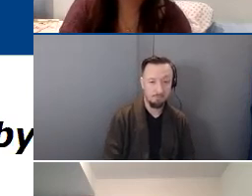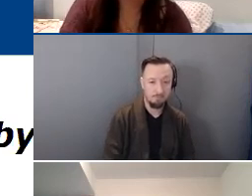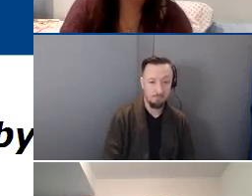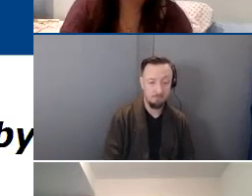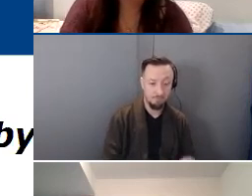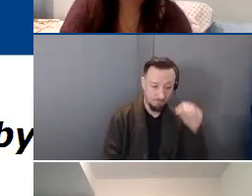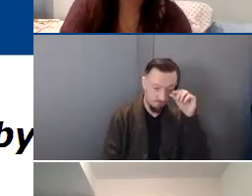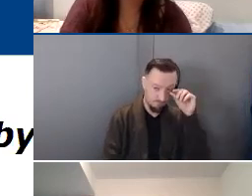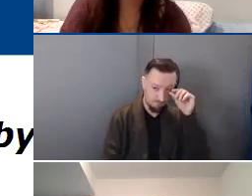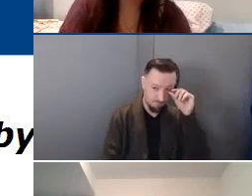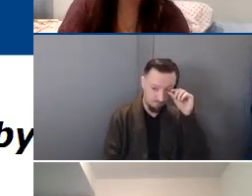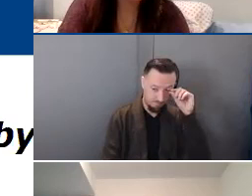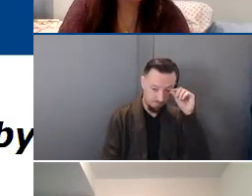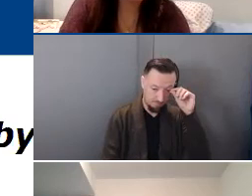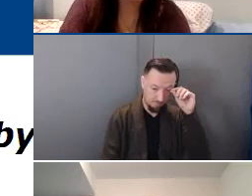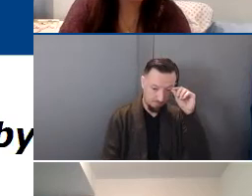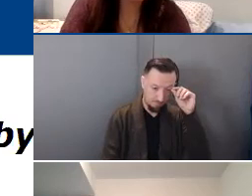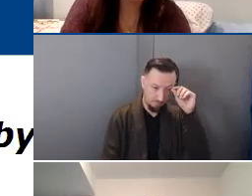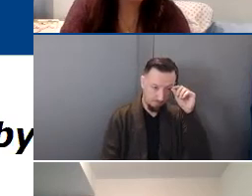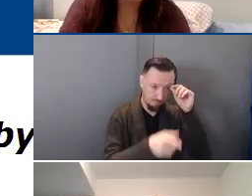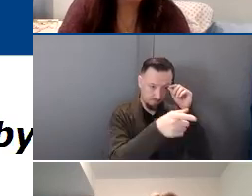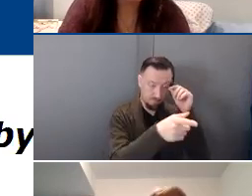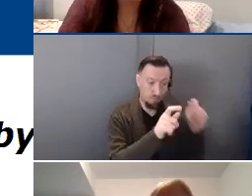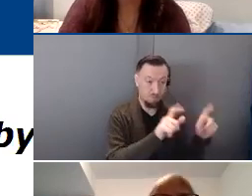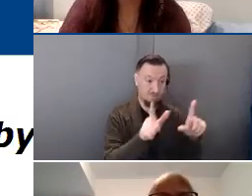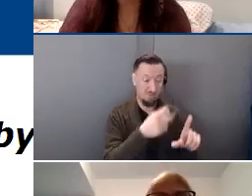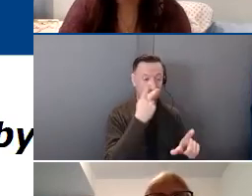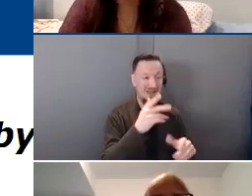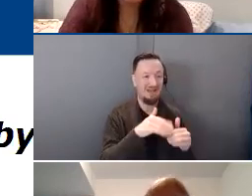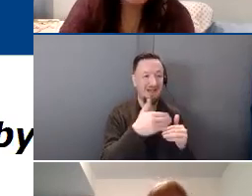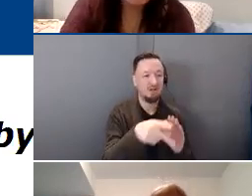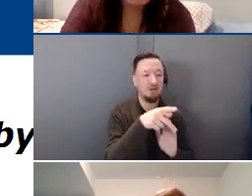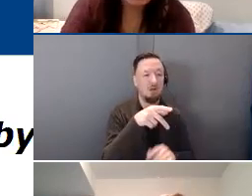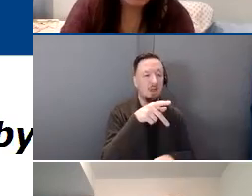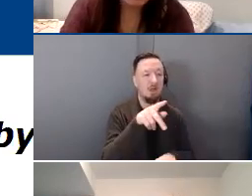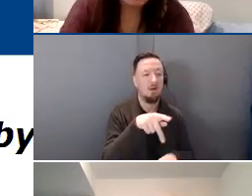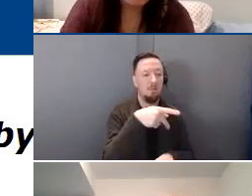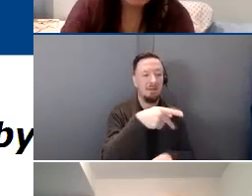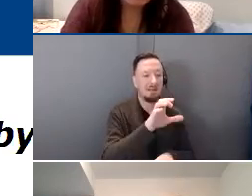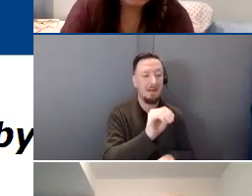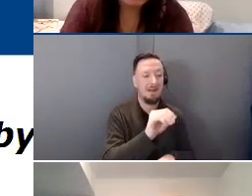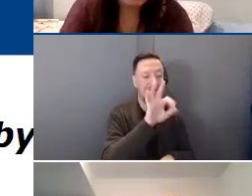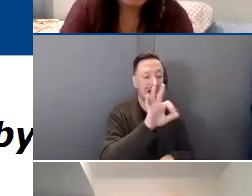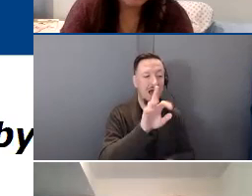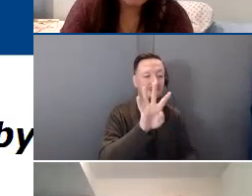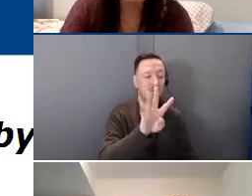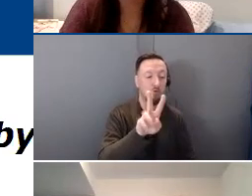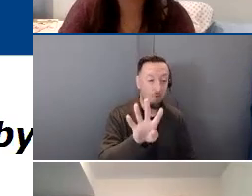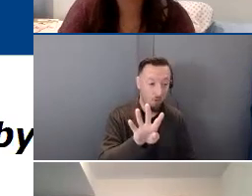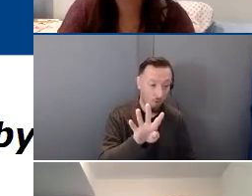And so here on the next slide, we're going to see more of those principal care management. So 99424. So this is